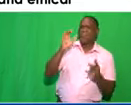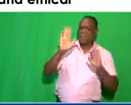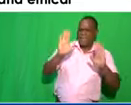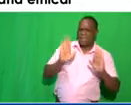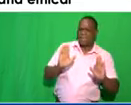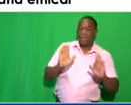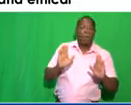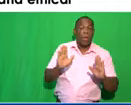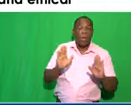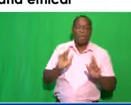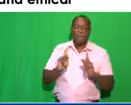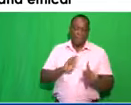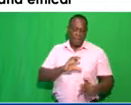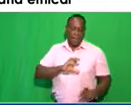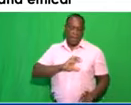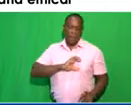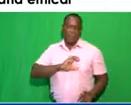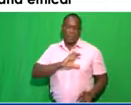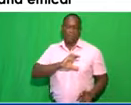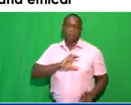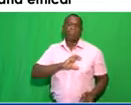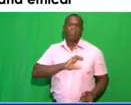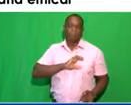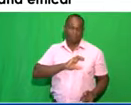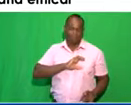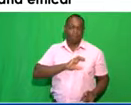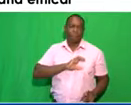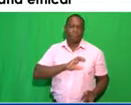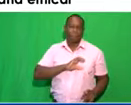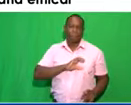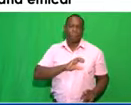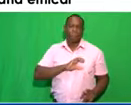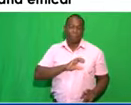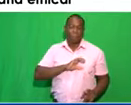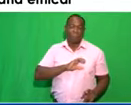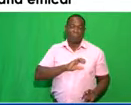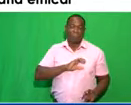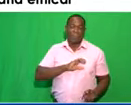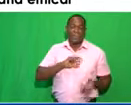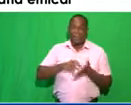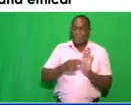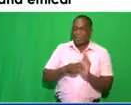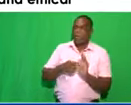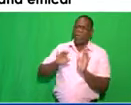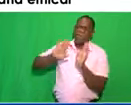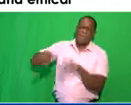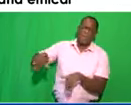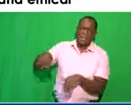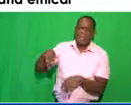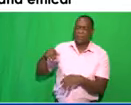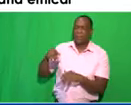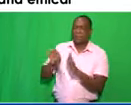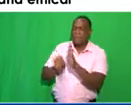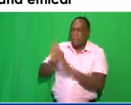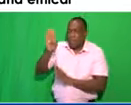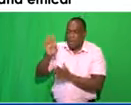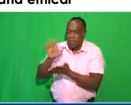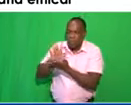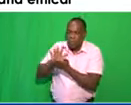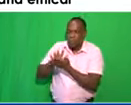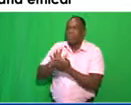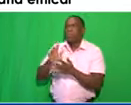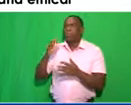character. And here we are not replacing the academic focus, but adding to it. So as